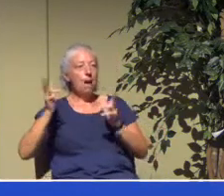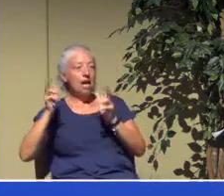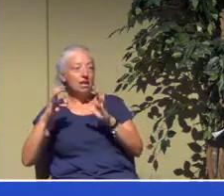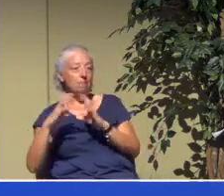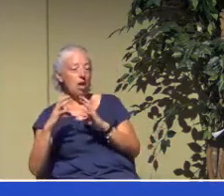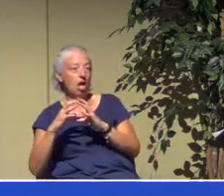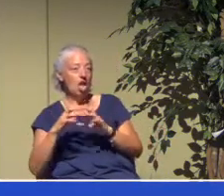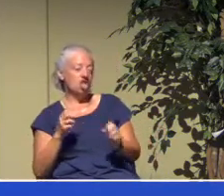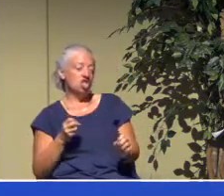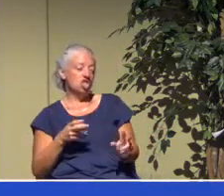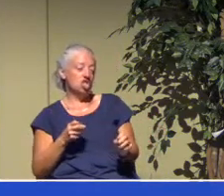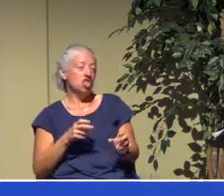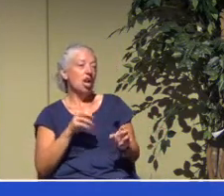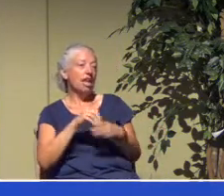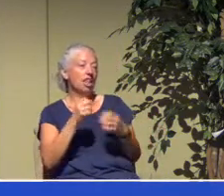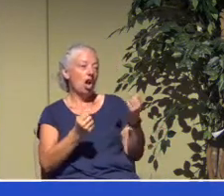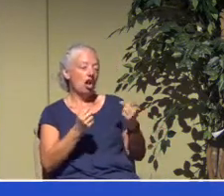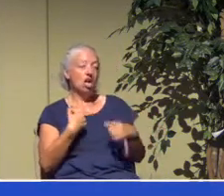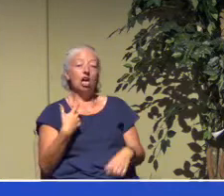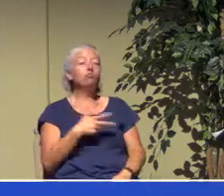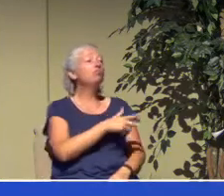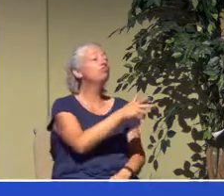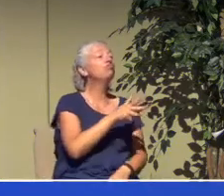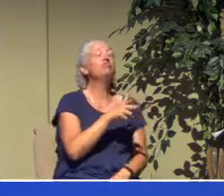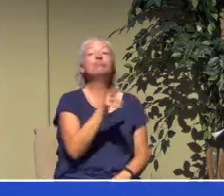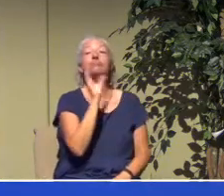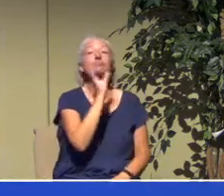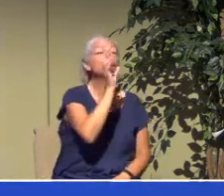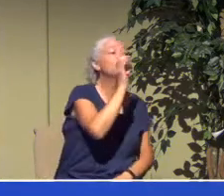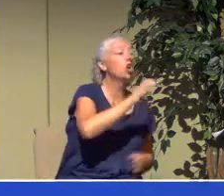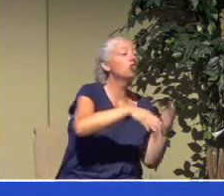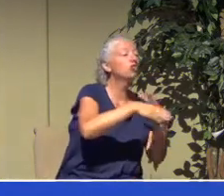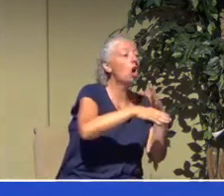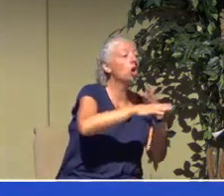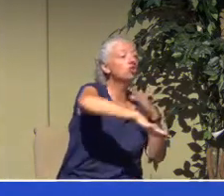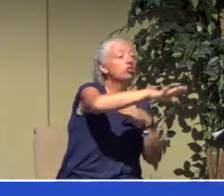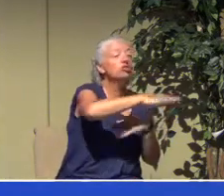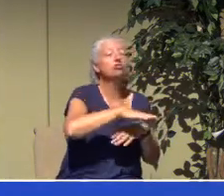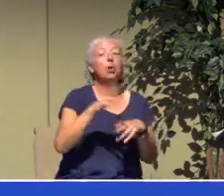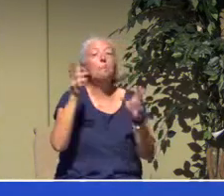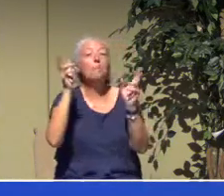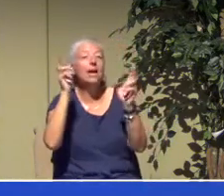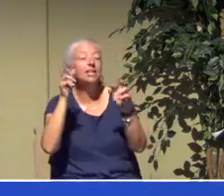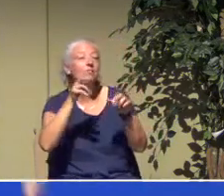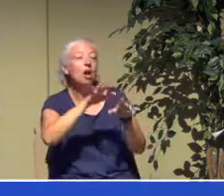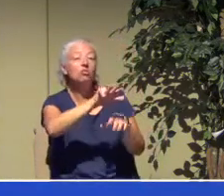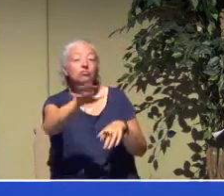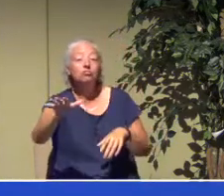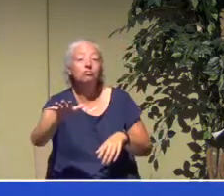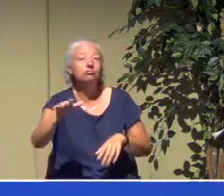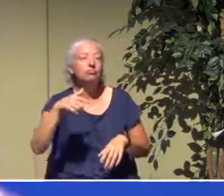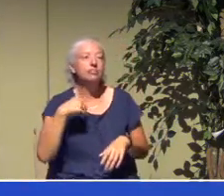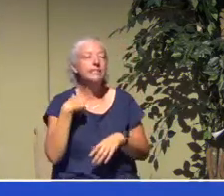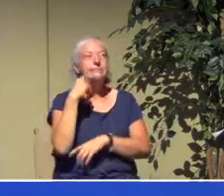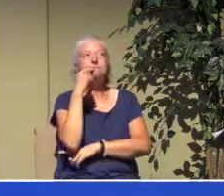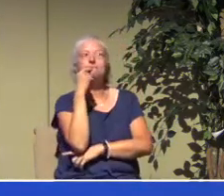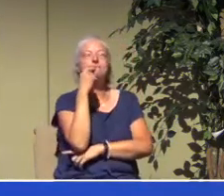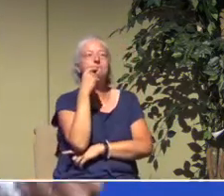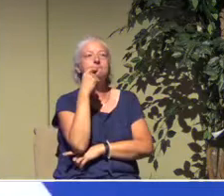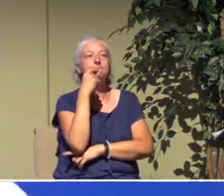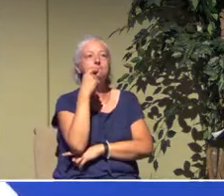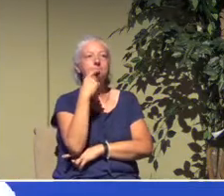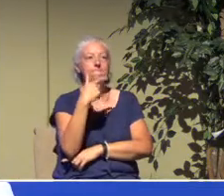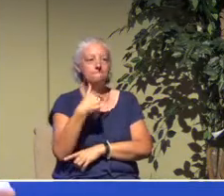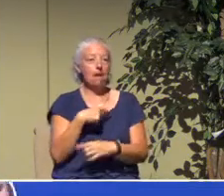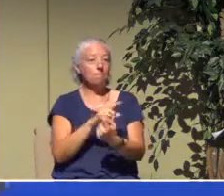to soccer fields, I drive to basketball courts, and really, I just strategize it in such a way where I meet